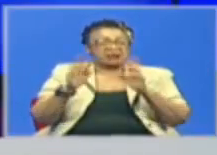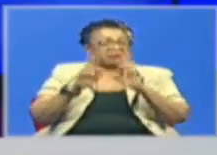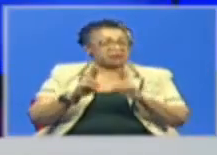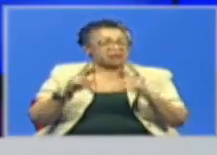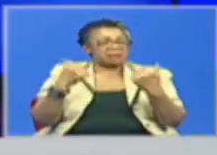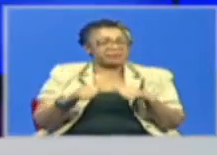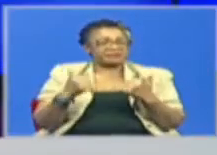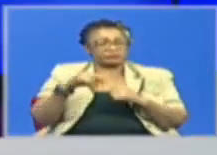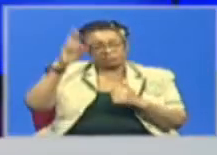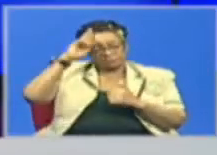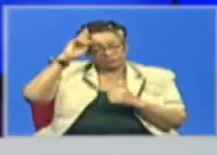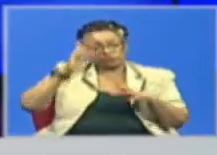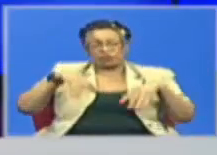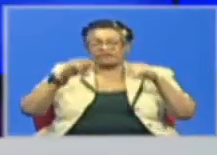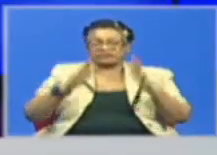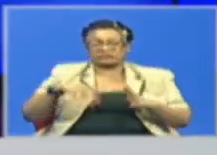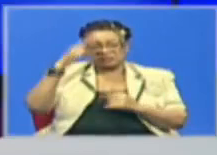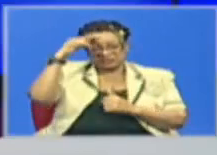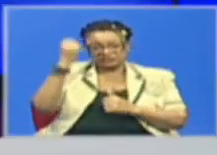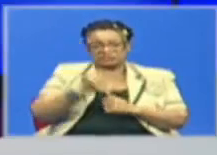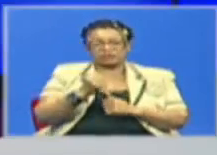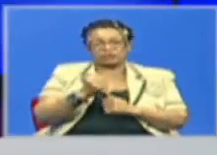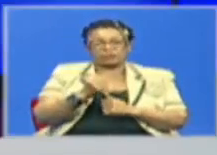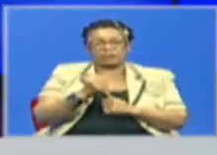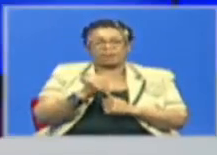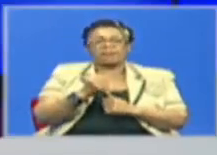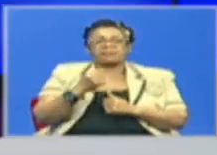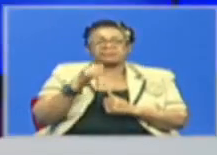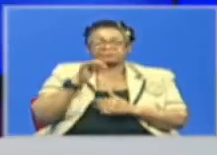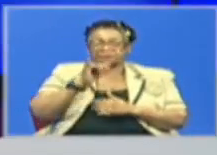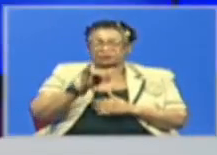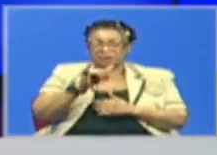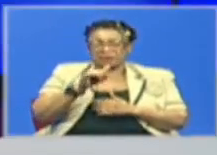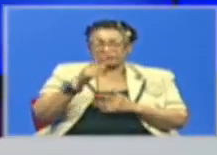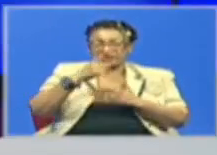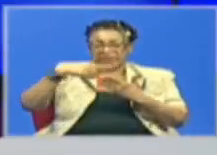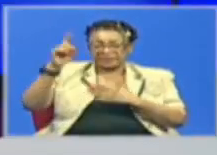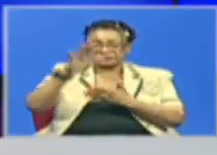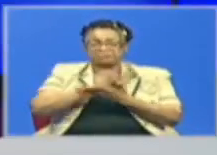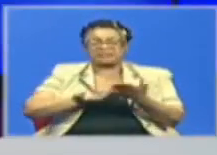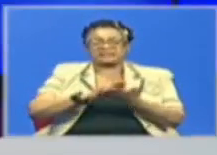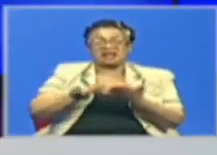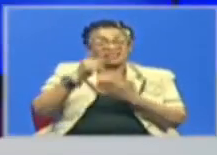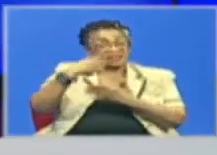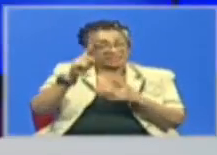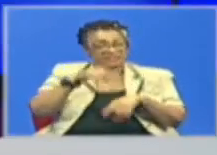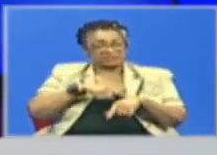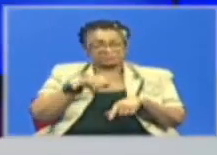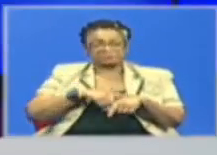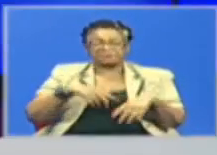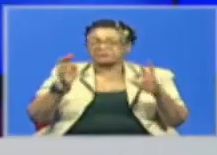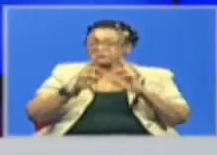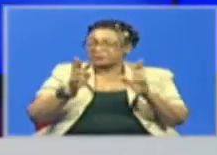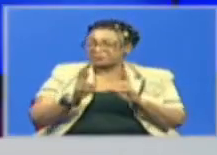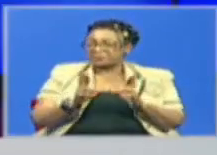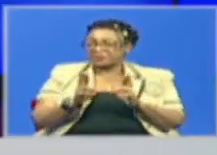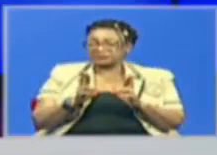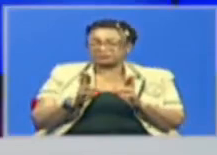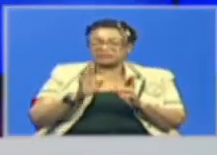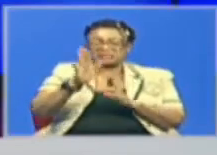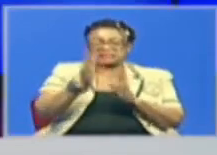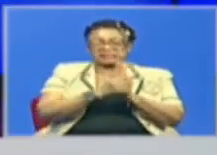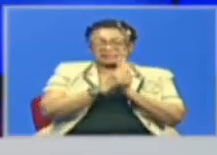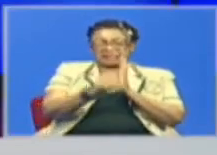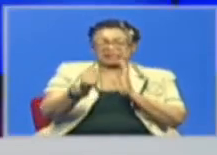police officer in Kajiado County happened to be at the right place at the right time, just ill-prepared. His skills as a